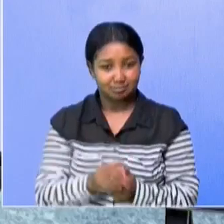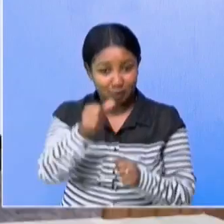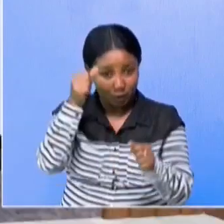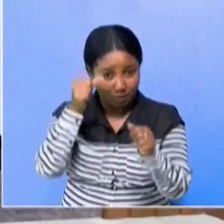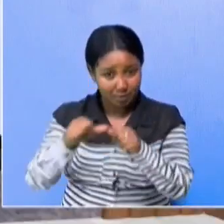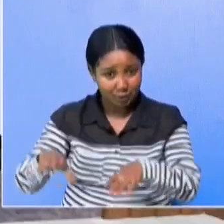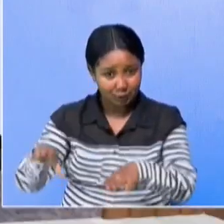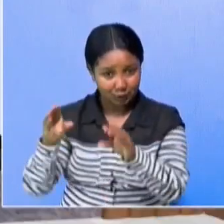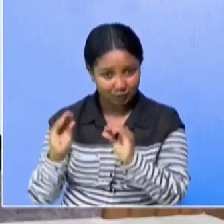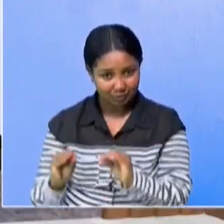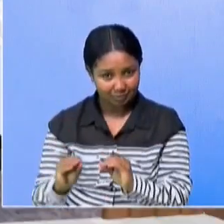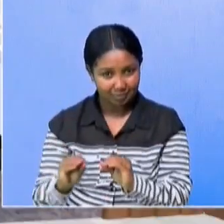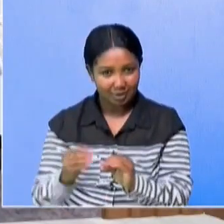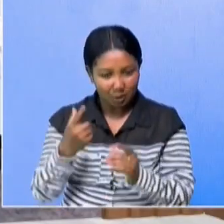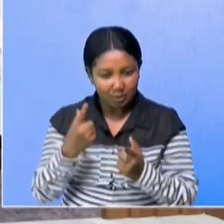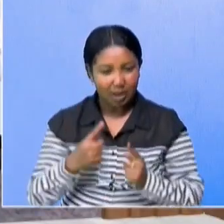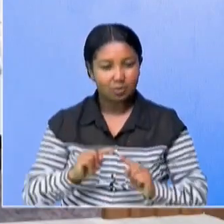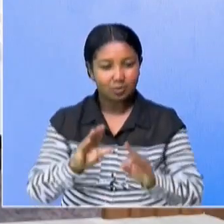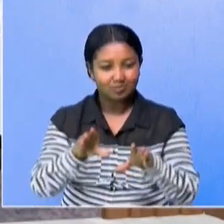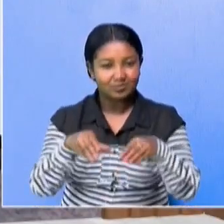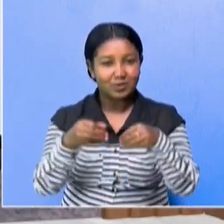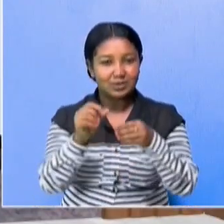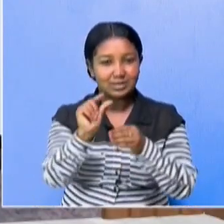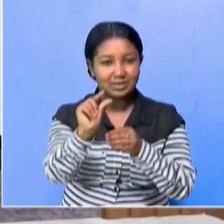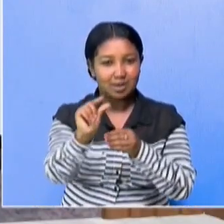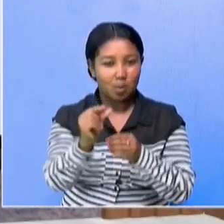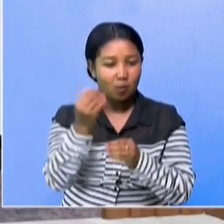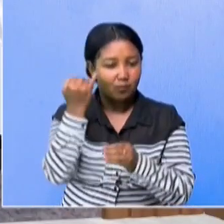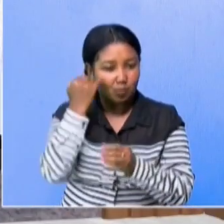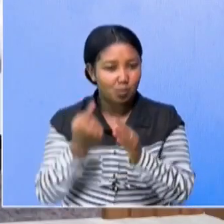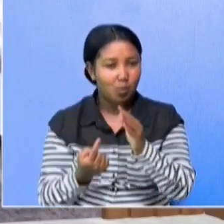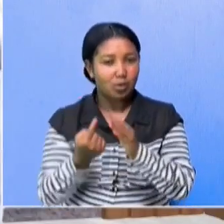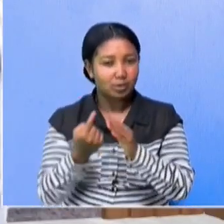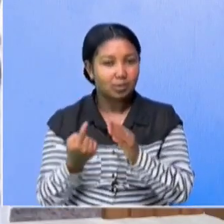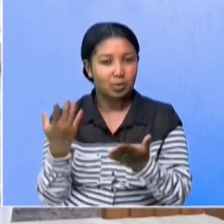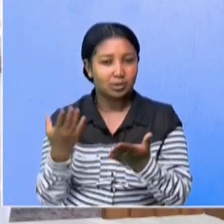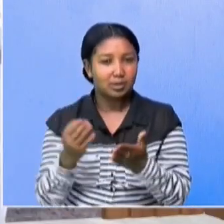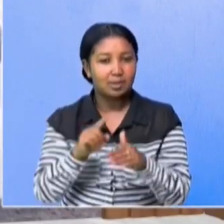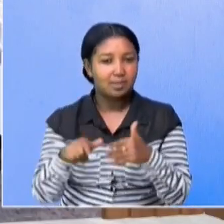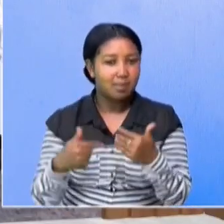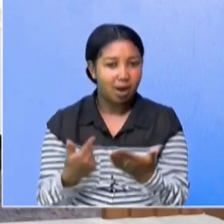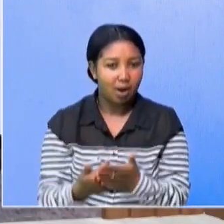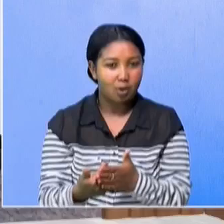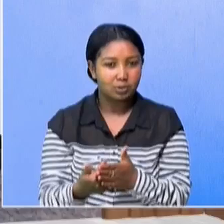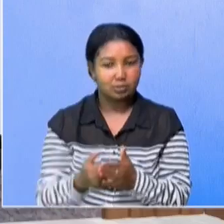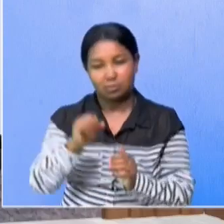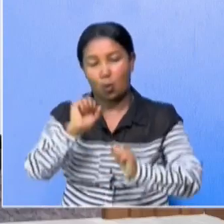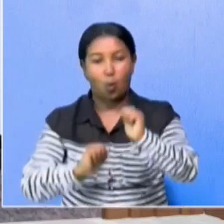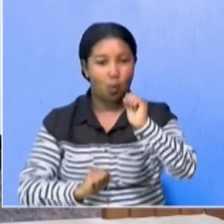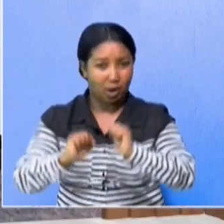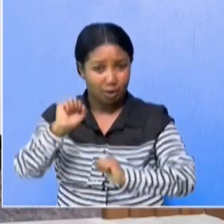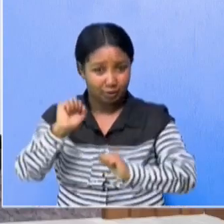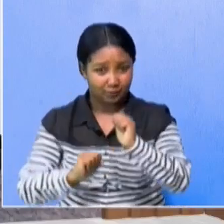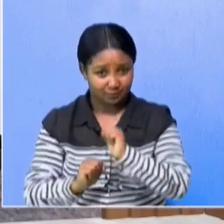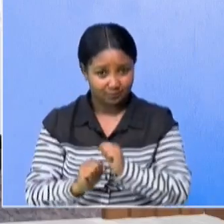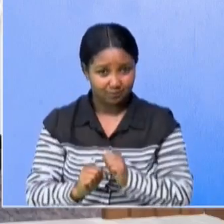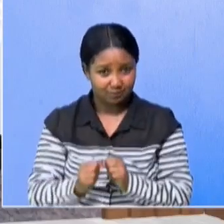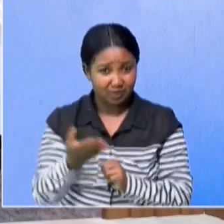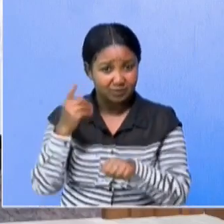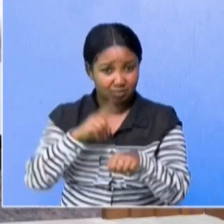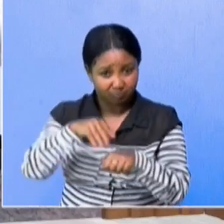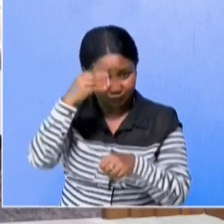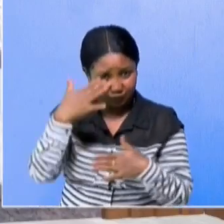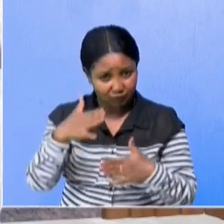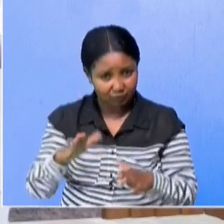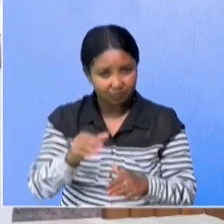remember, students, I was trying to give you some of the pointers that you have to bear about the comparatives. So